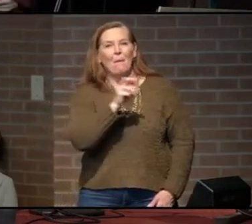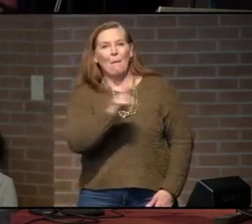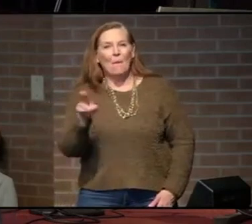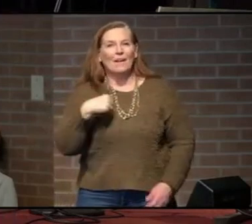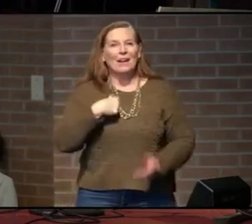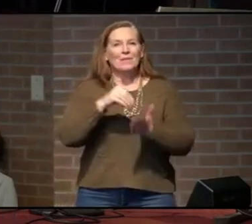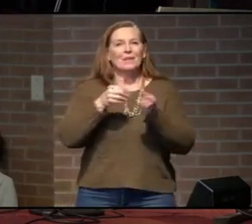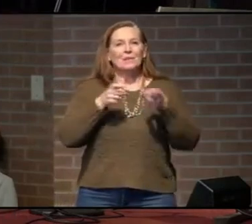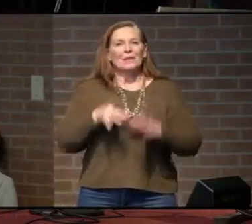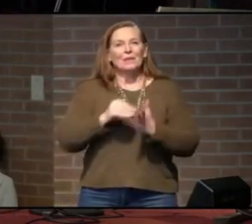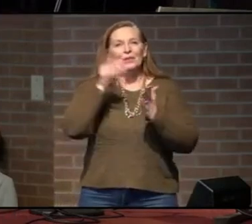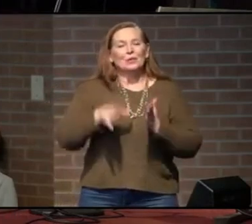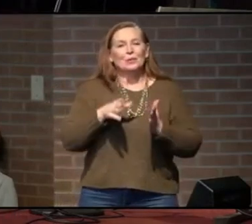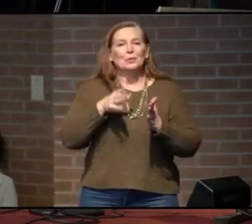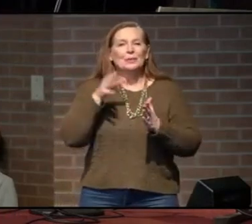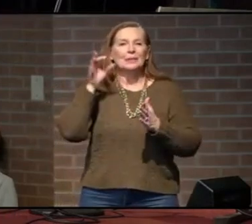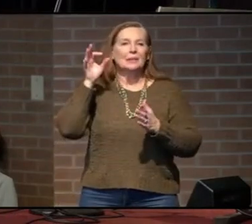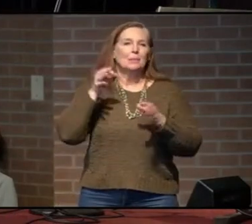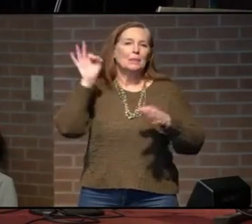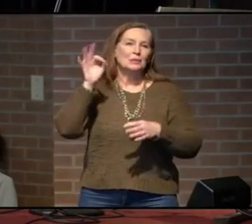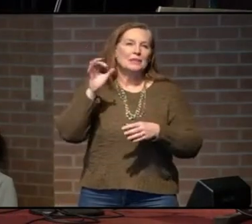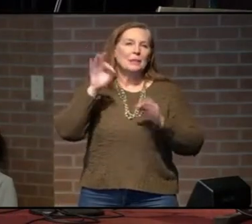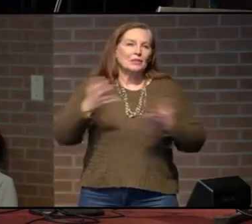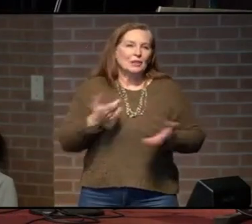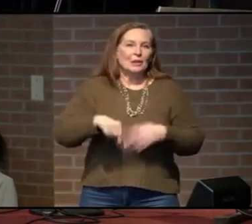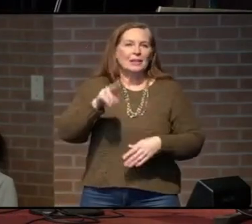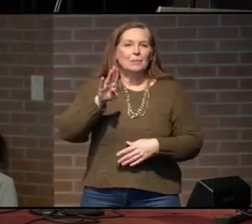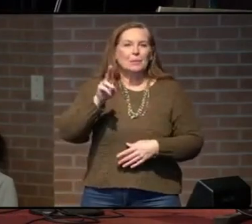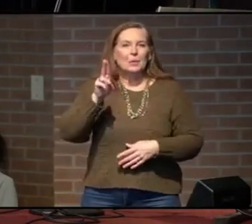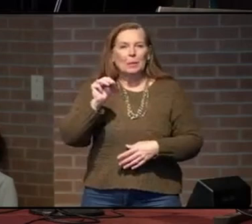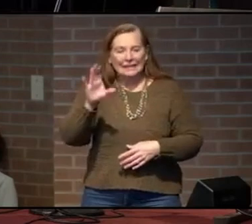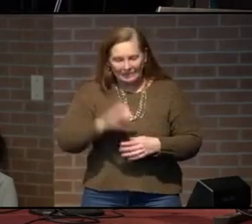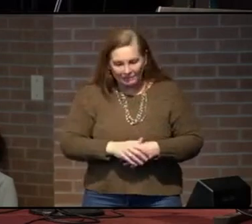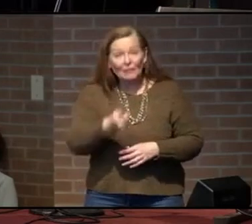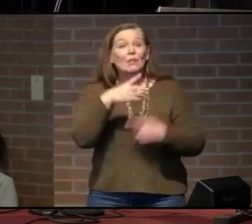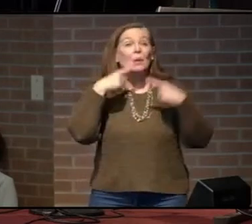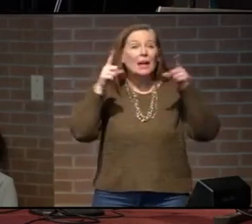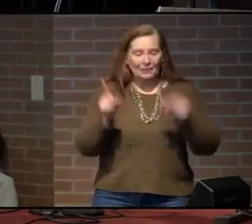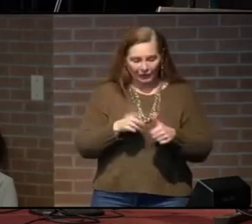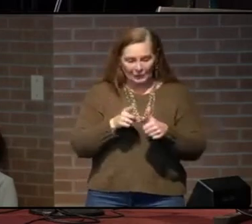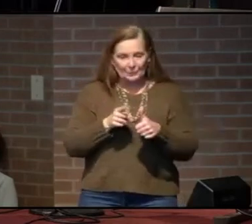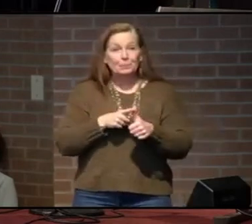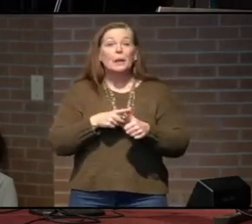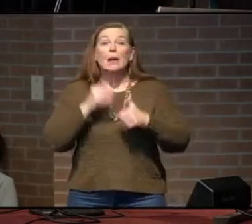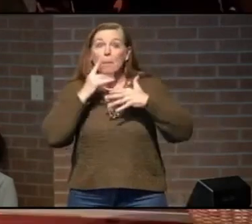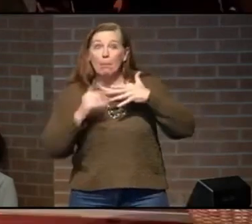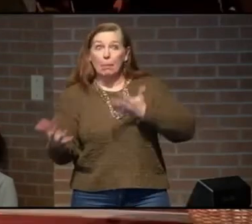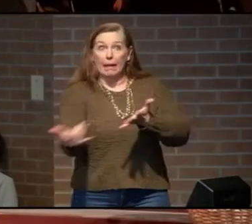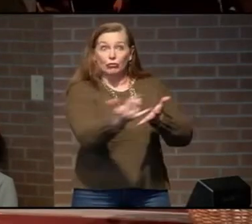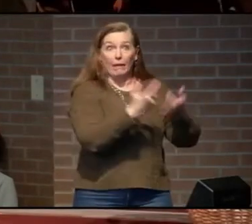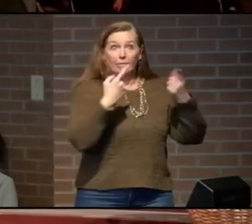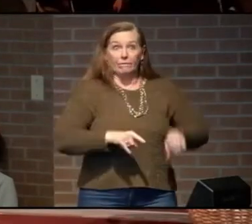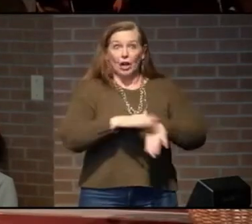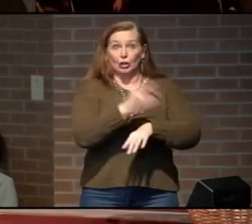and Tapestry here at Broomfield UMC, and I've got a few announcements for you. The first one is we've got a blood drive coming up on